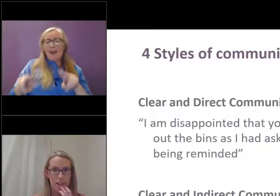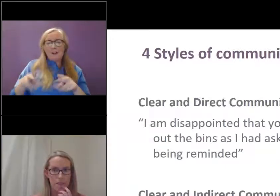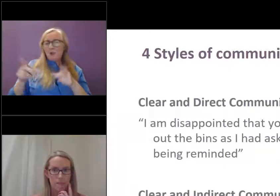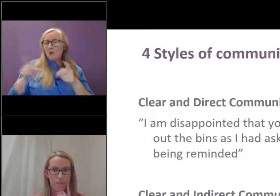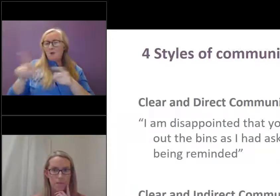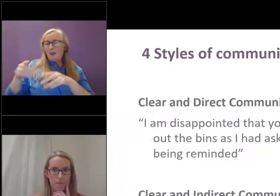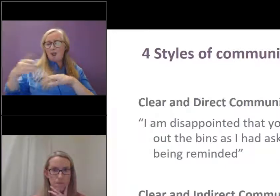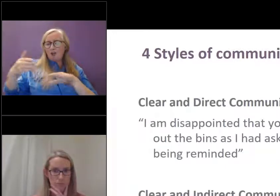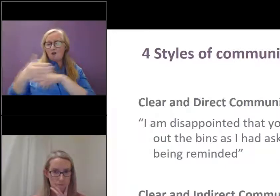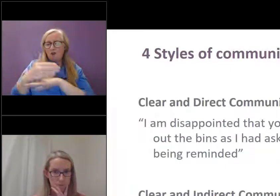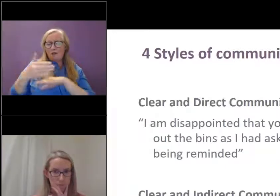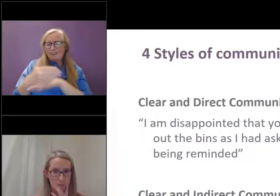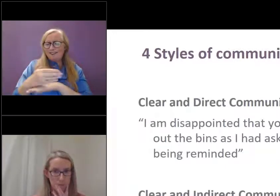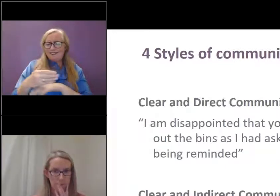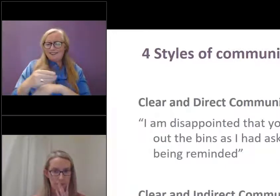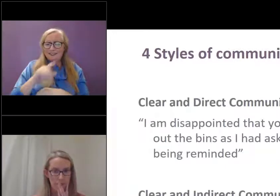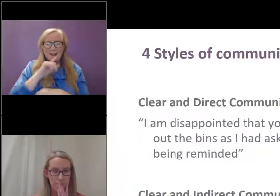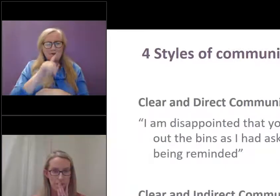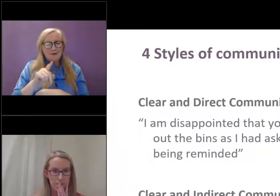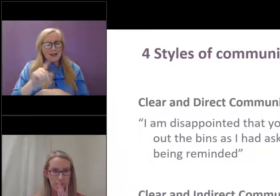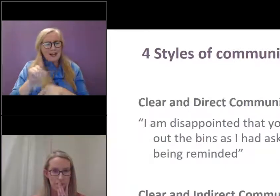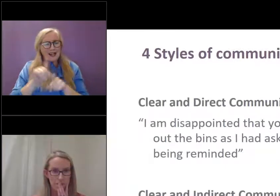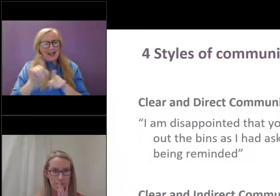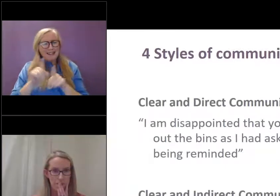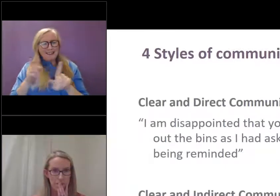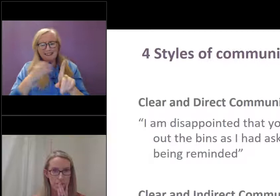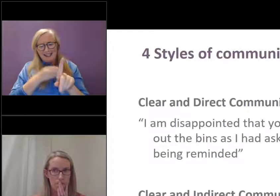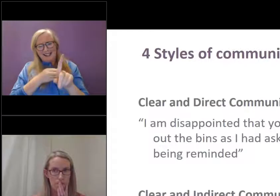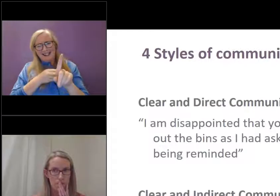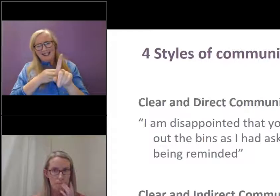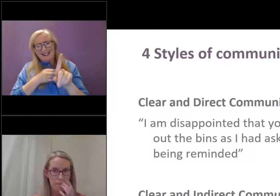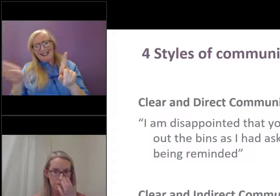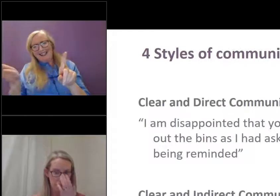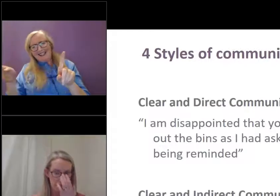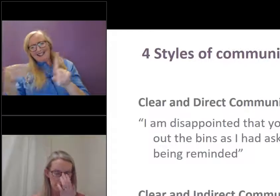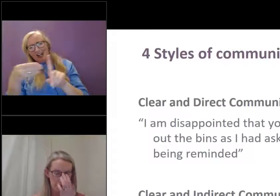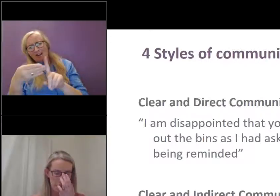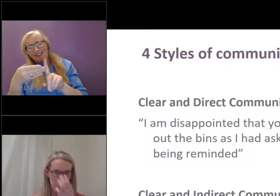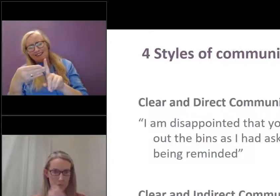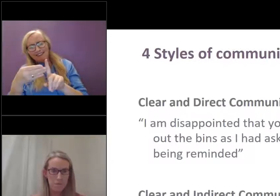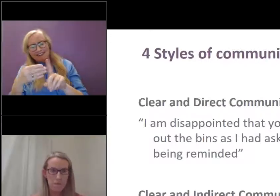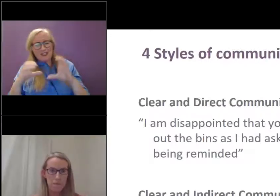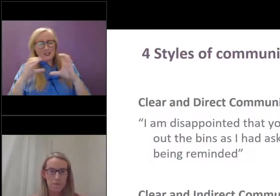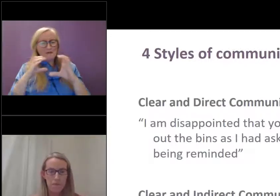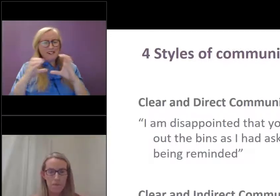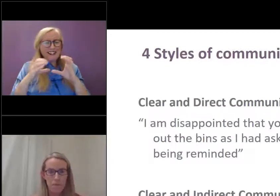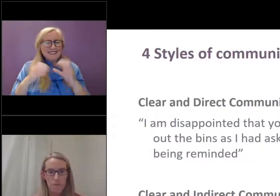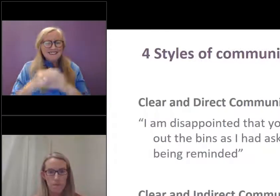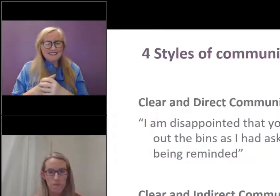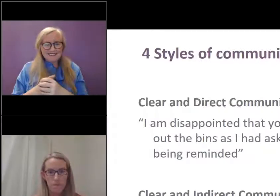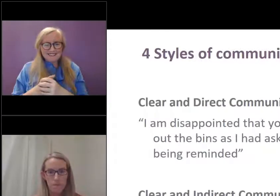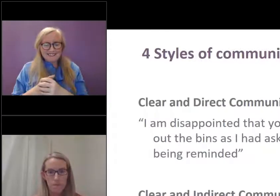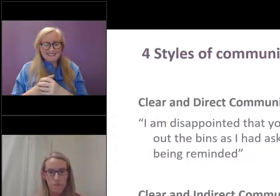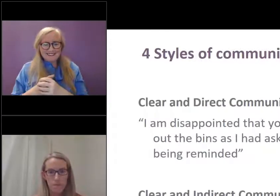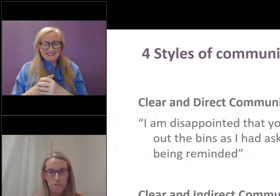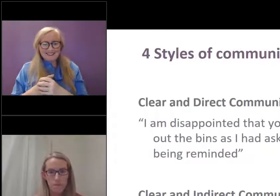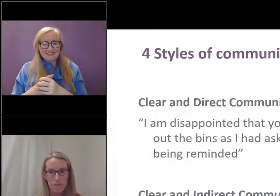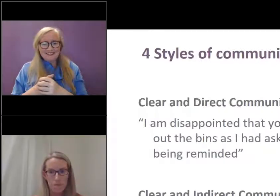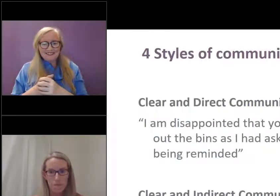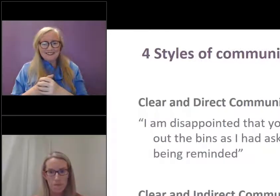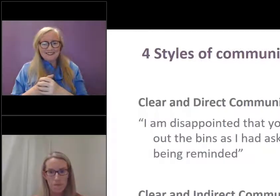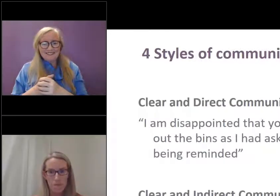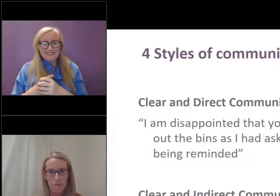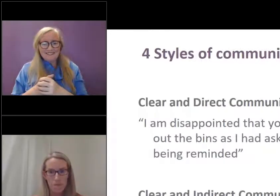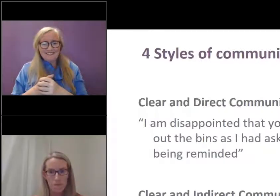is sort of the broad generalization that a young person will be fit to maybe understand that it's directed